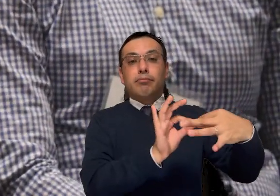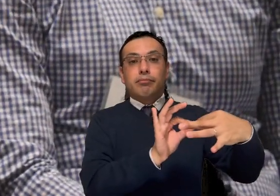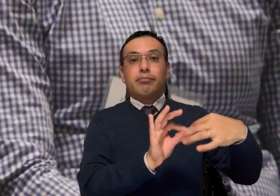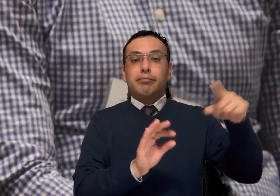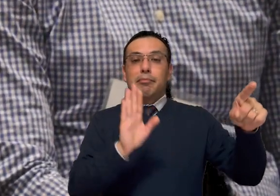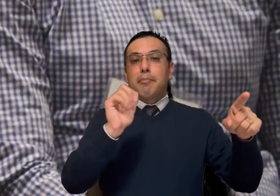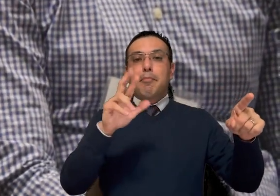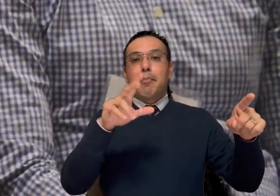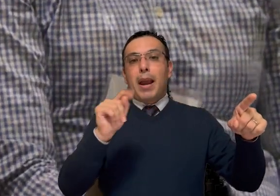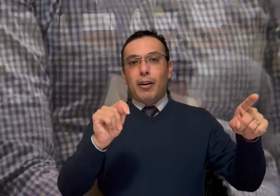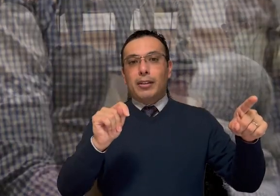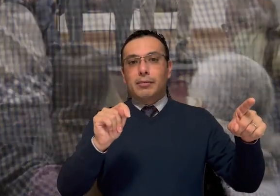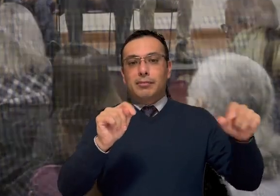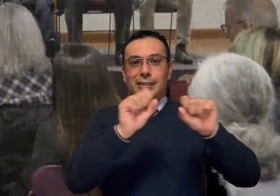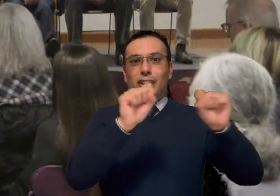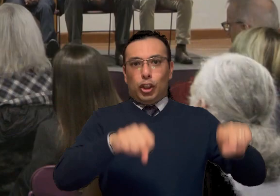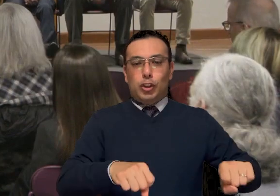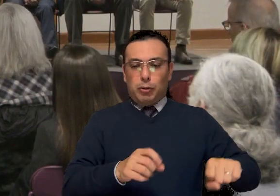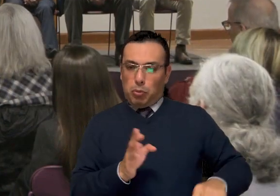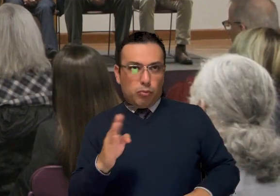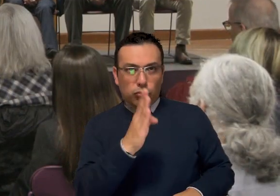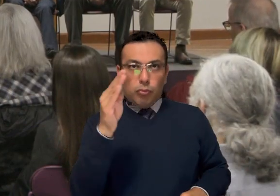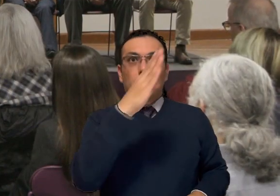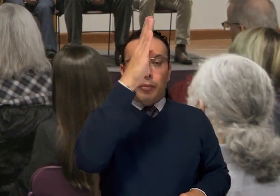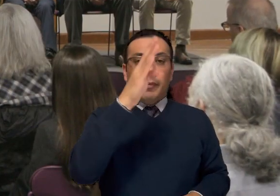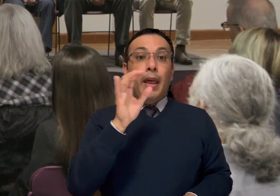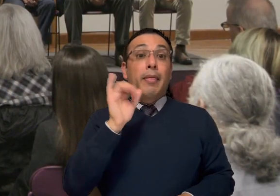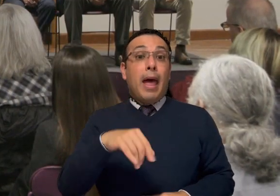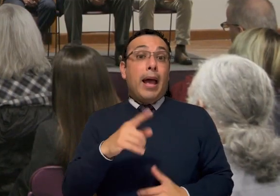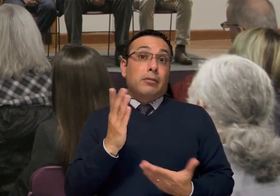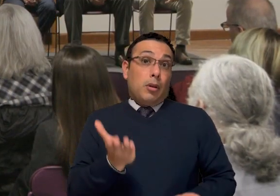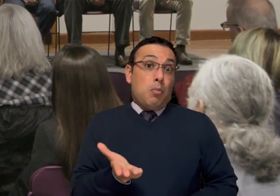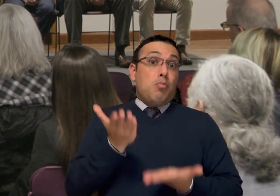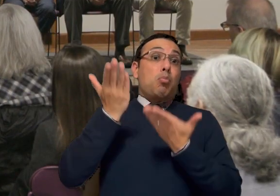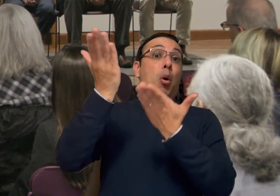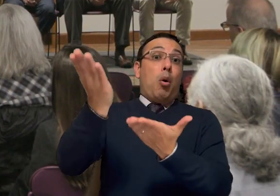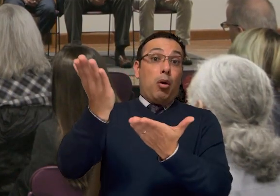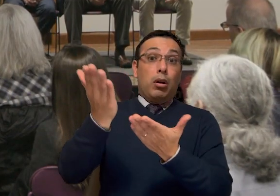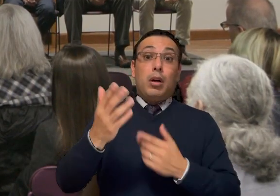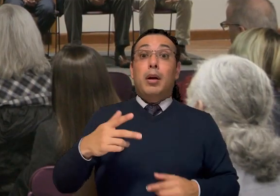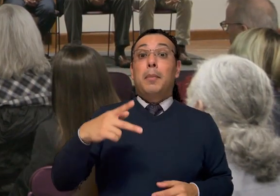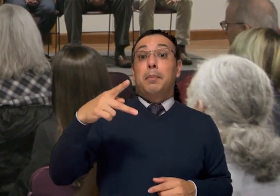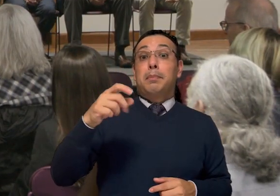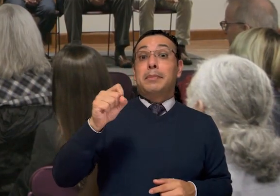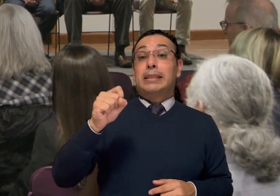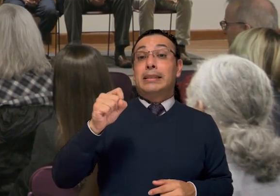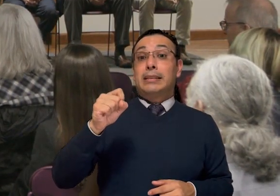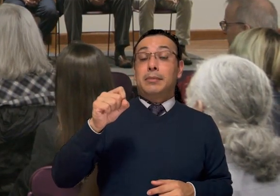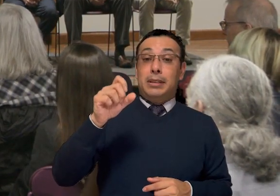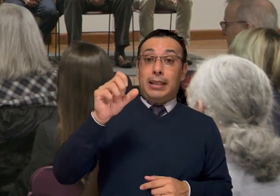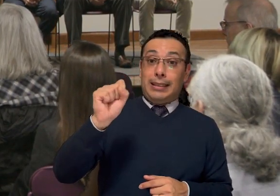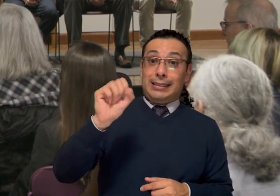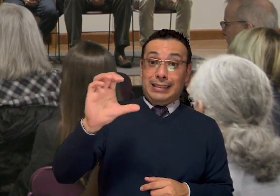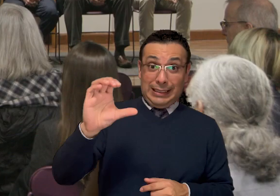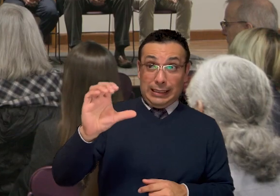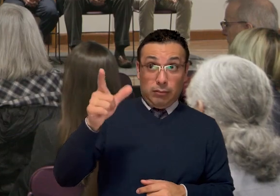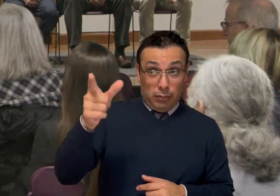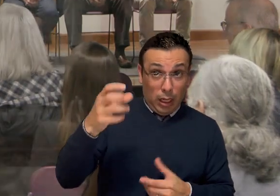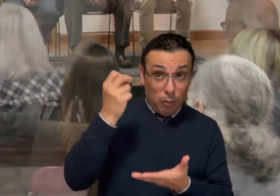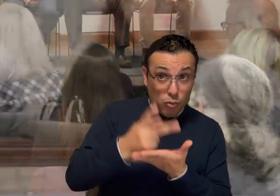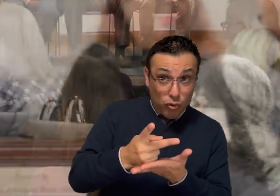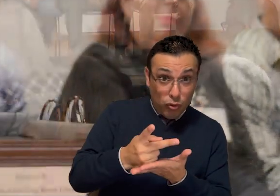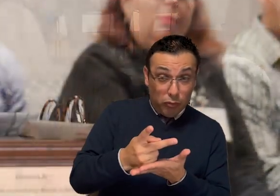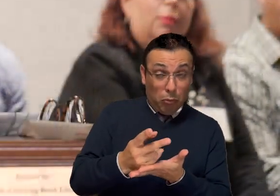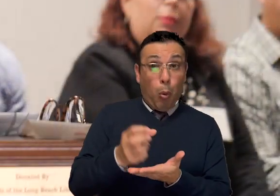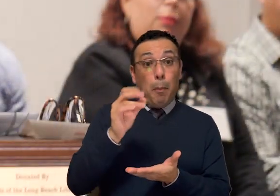That's our proposed, so it depends on what the PSE decides that that's the best route, but that's our preferred. So I'm going to